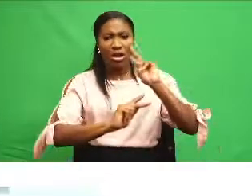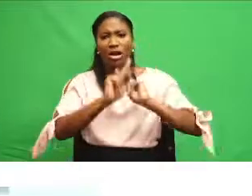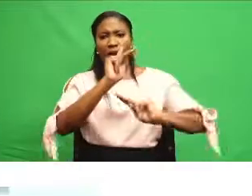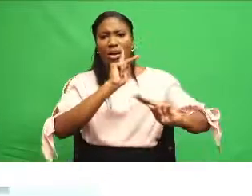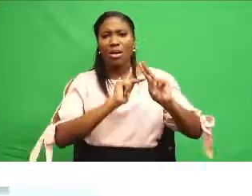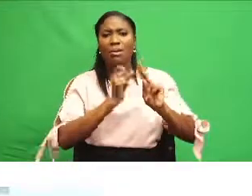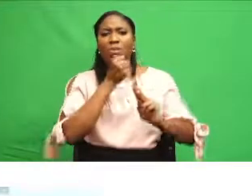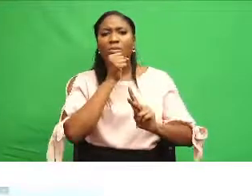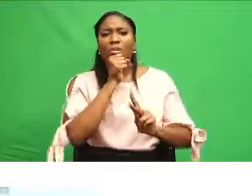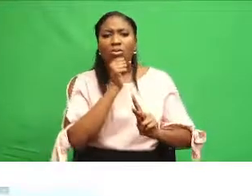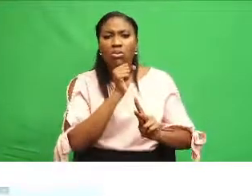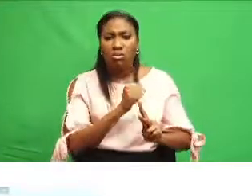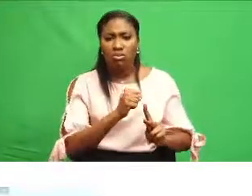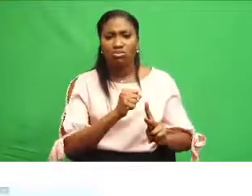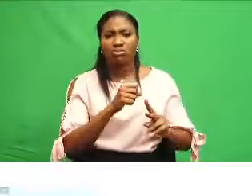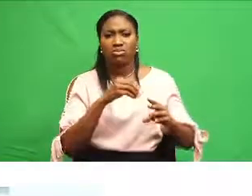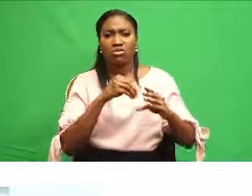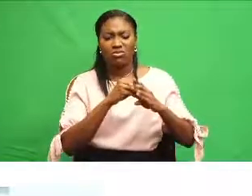and Tobago.